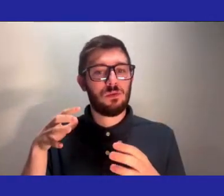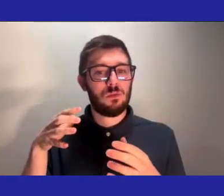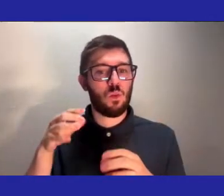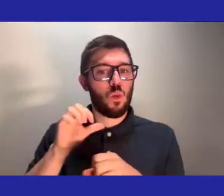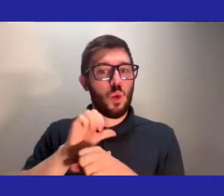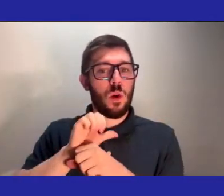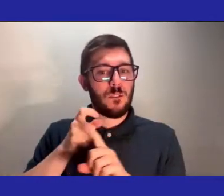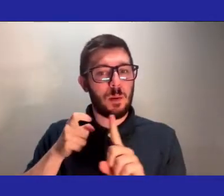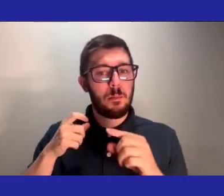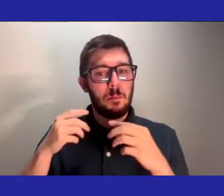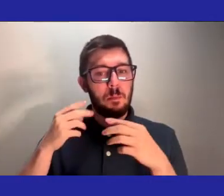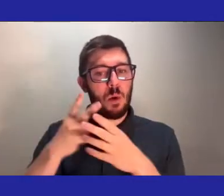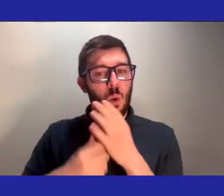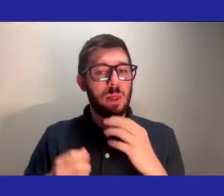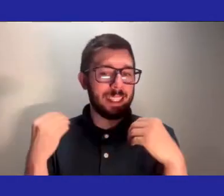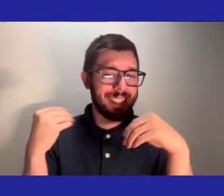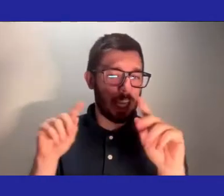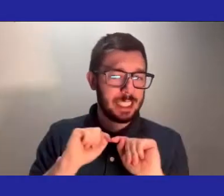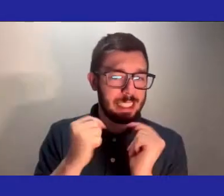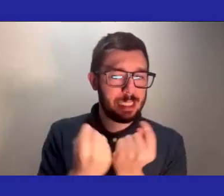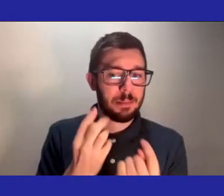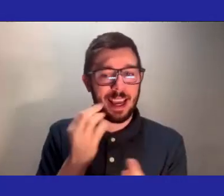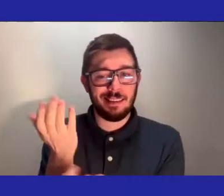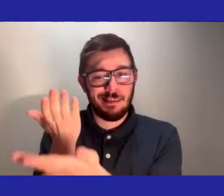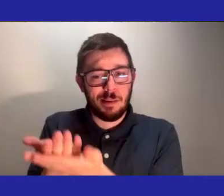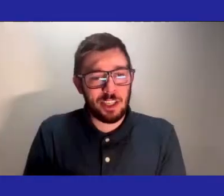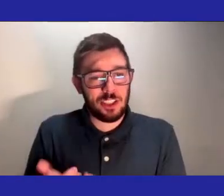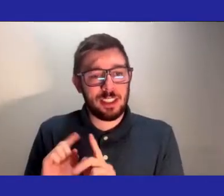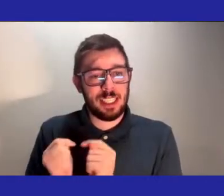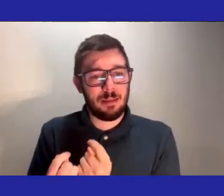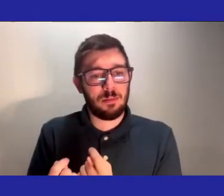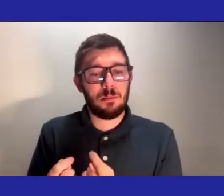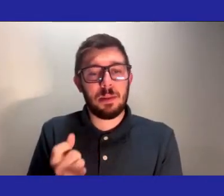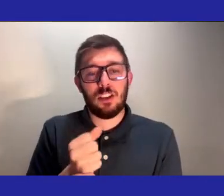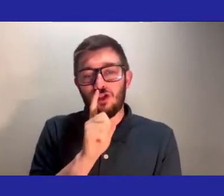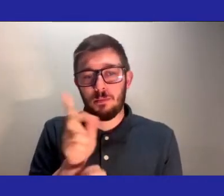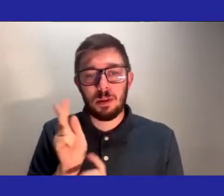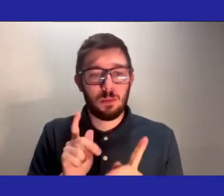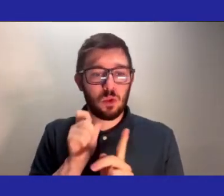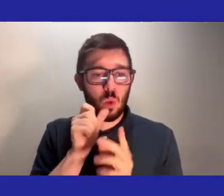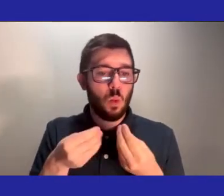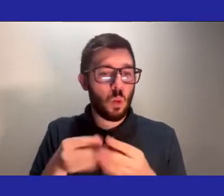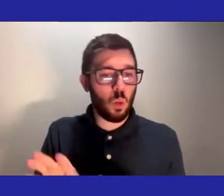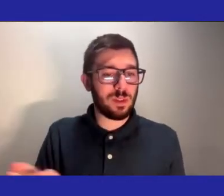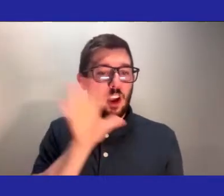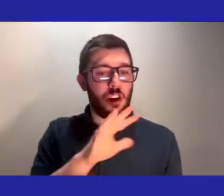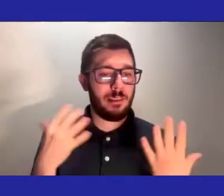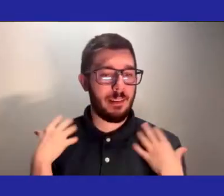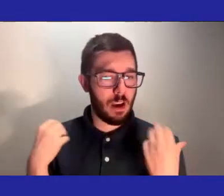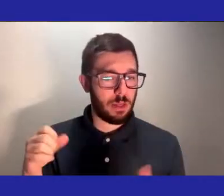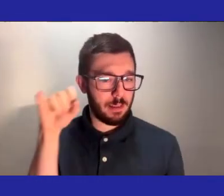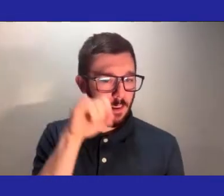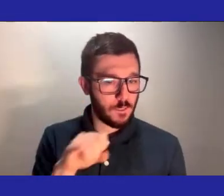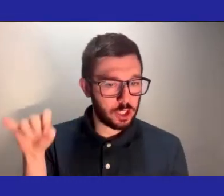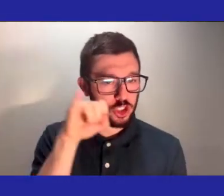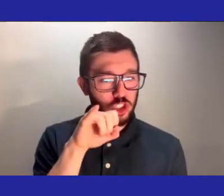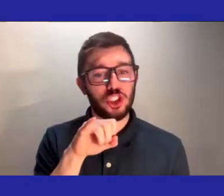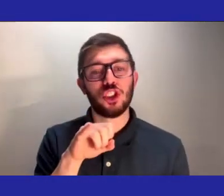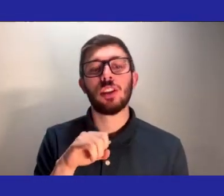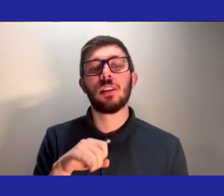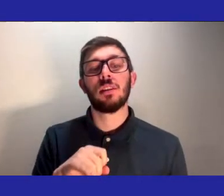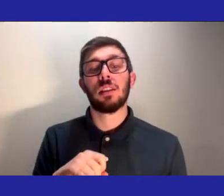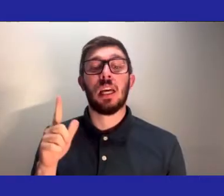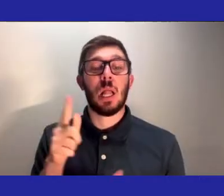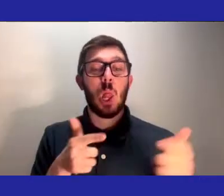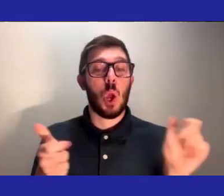to ensure that people don't lose their health coverage in Medicaid and the Essential Plan. The largest membership